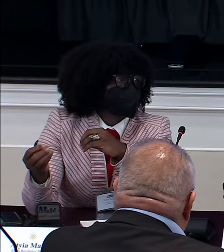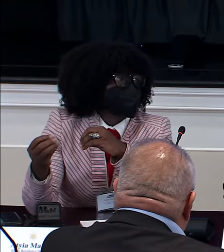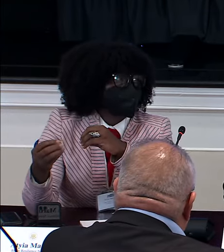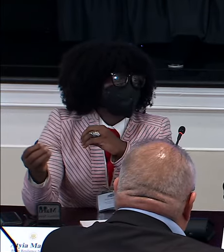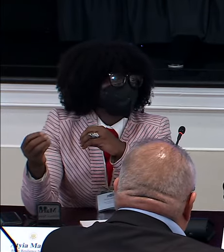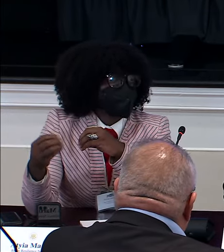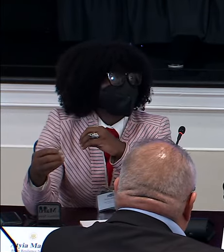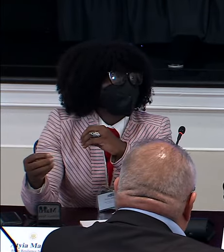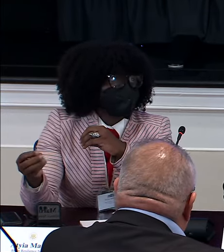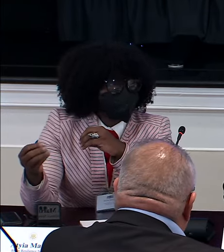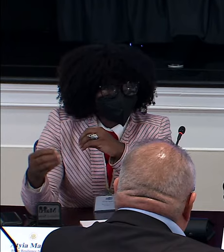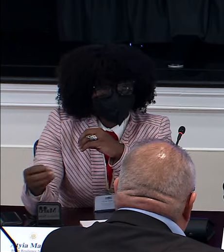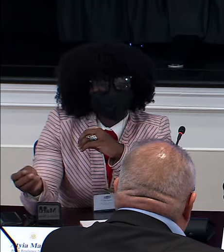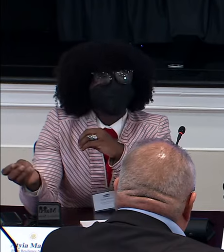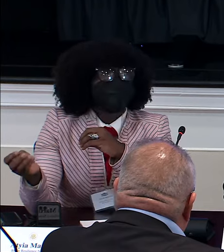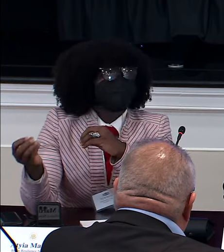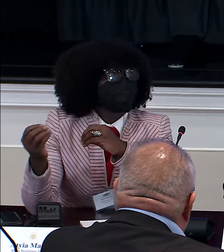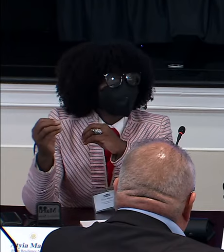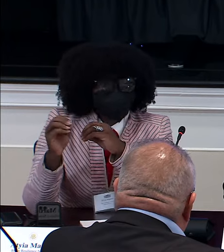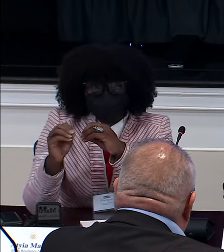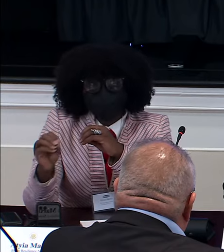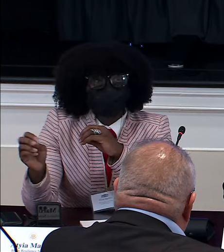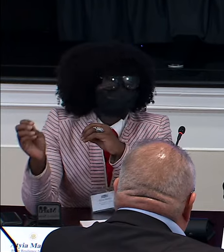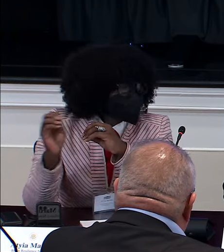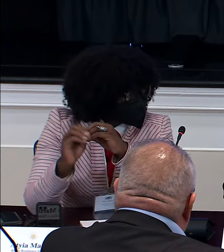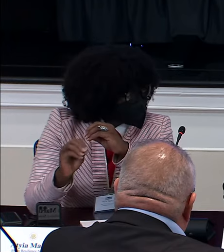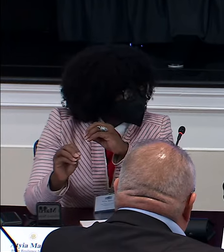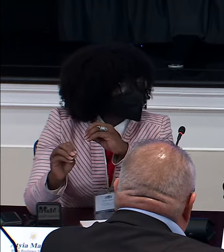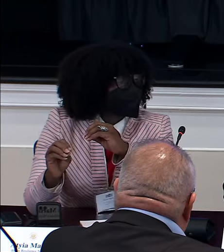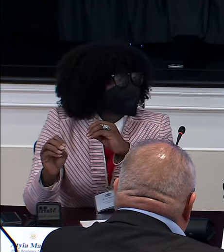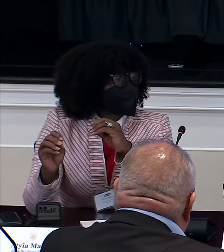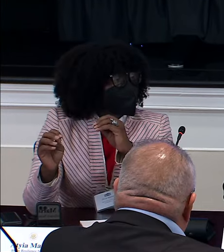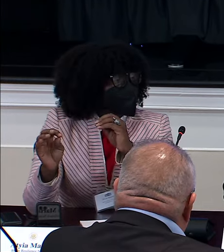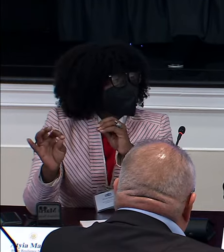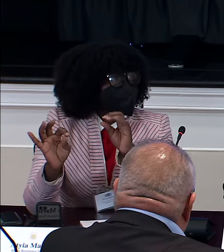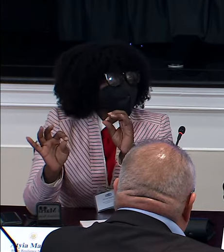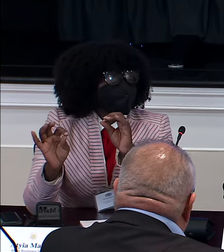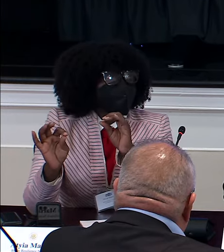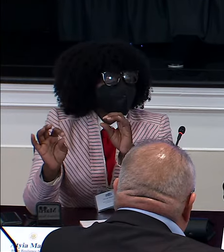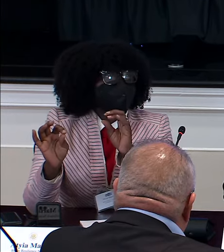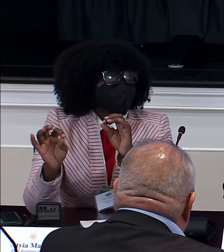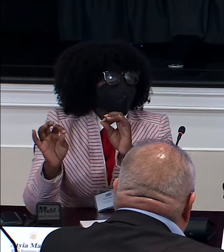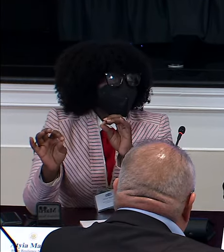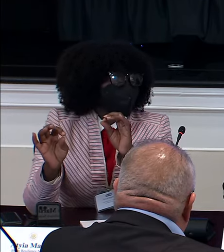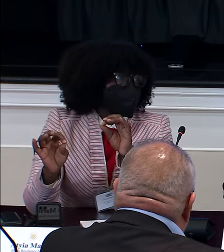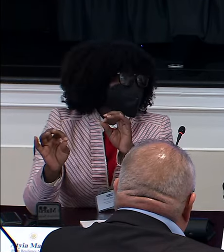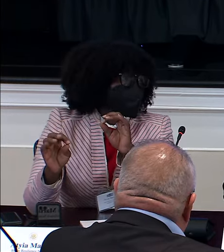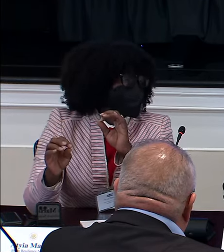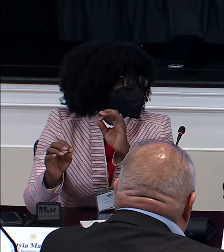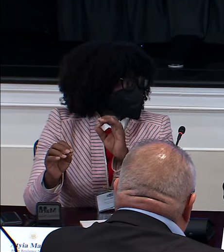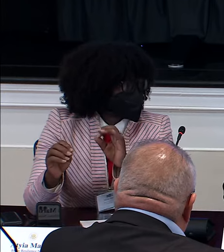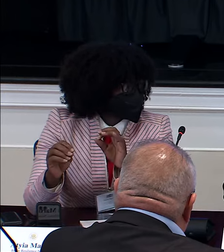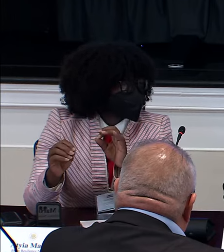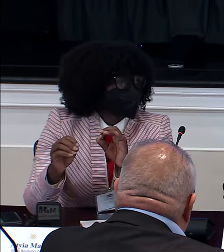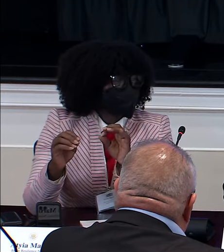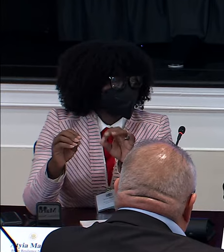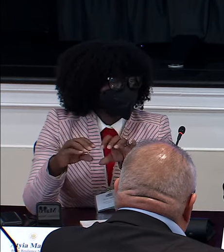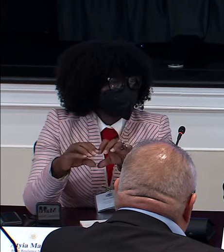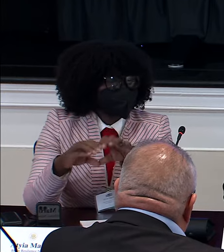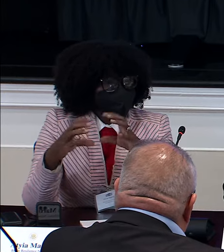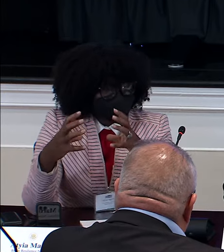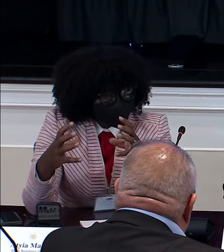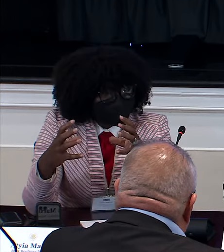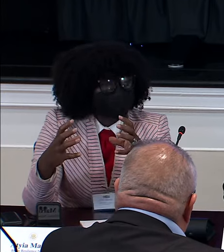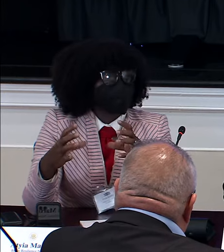because folks have had to be hyper superhuman or had to have hyper superhuman level of resilience to